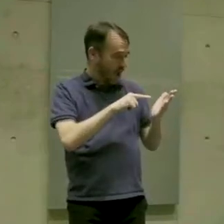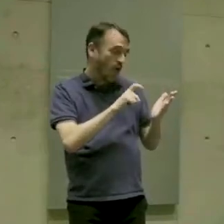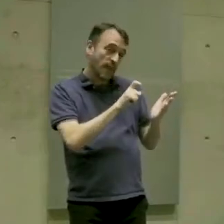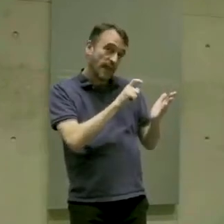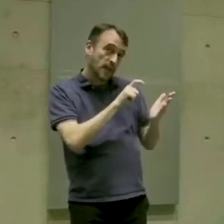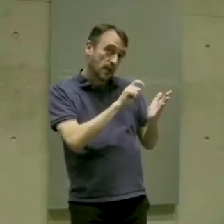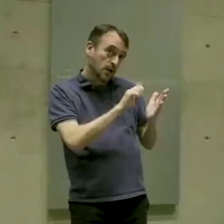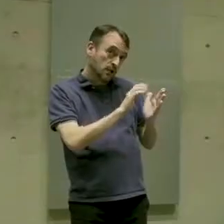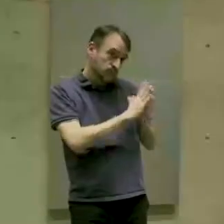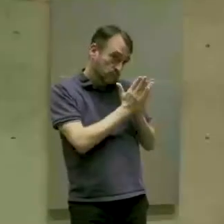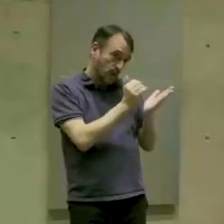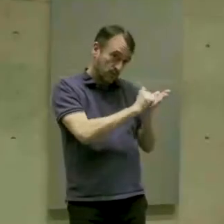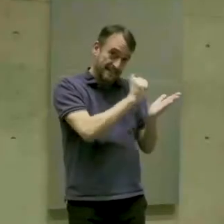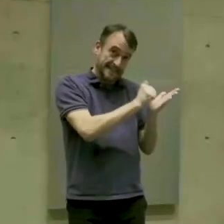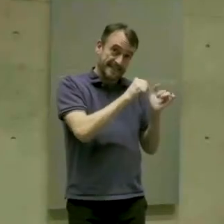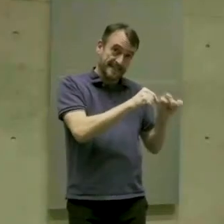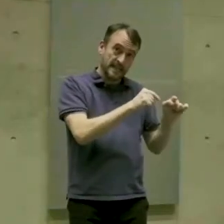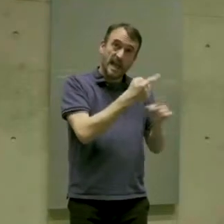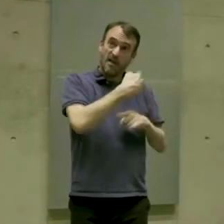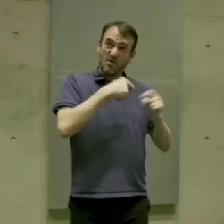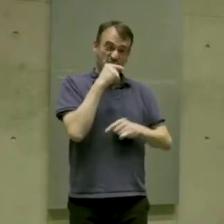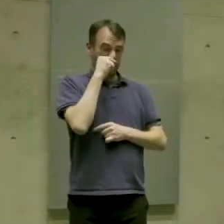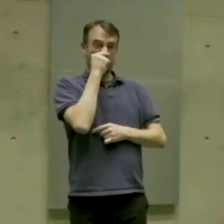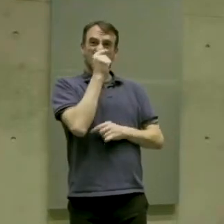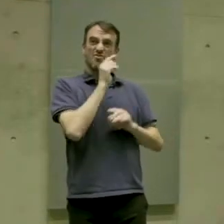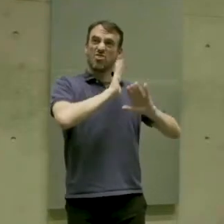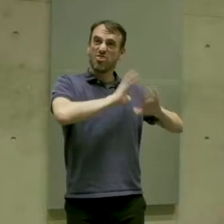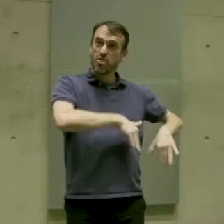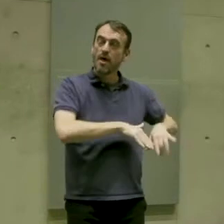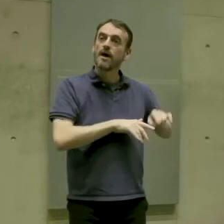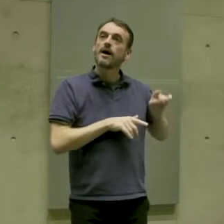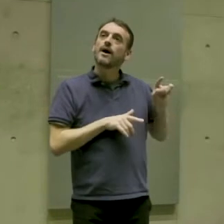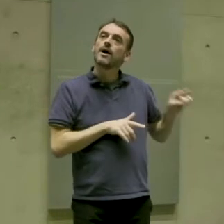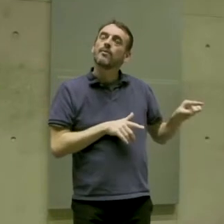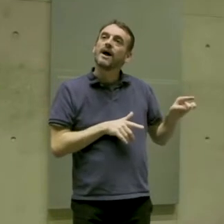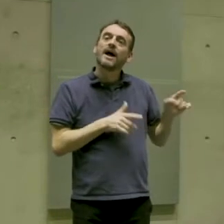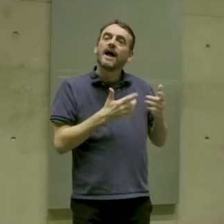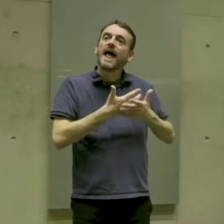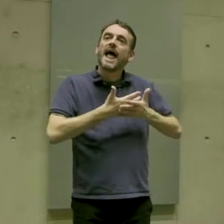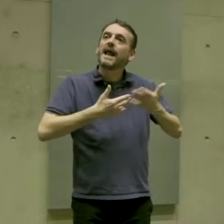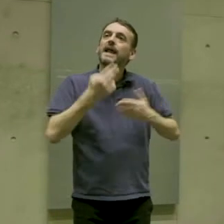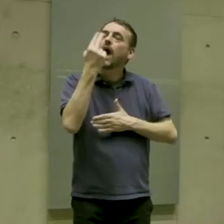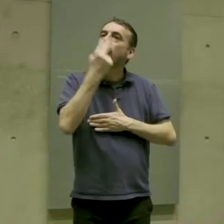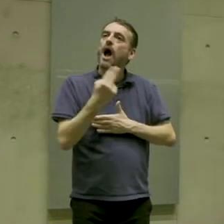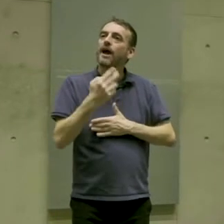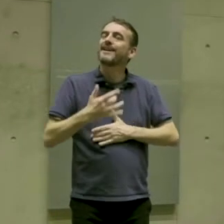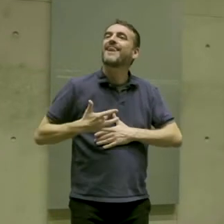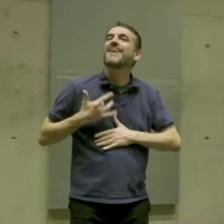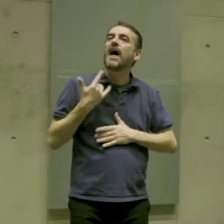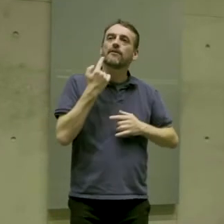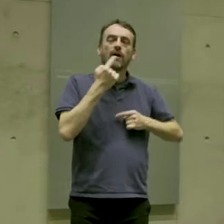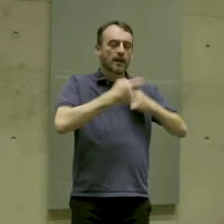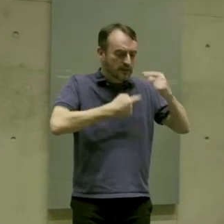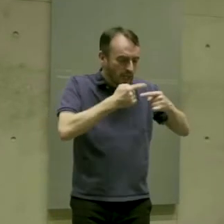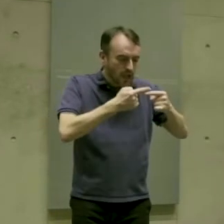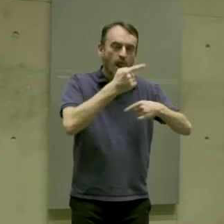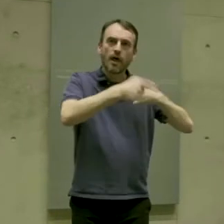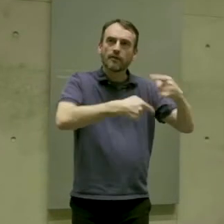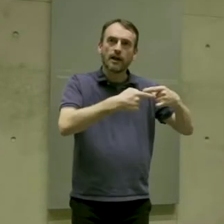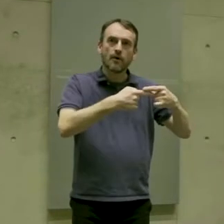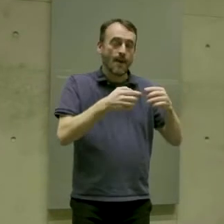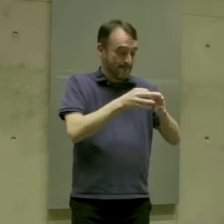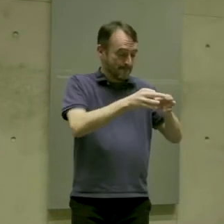Understanding the history of the Gothic is to understand the life cycle of any art that steps outside boundaries.